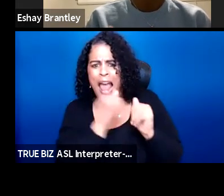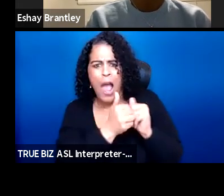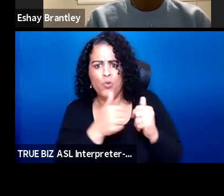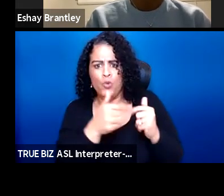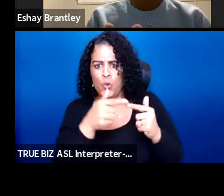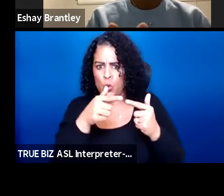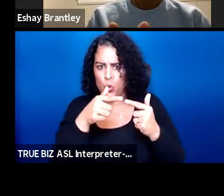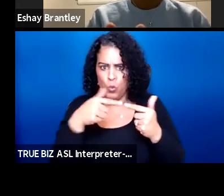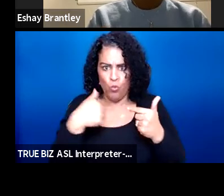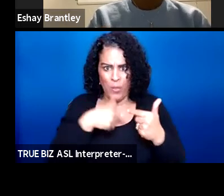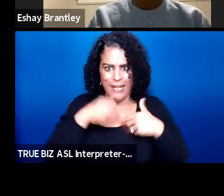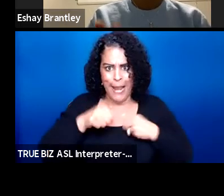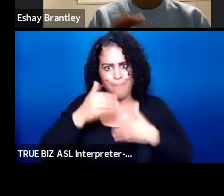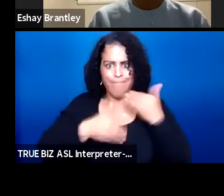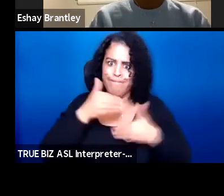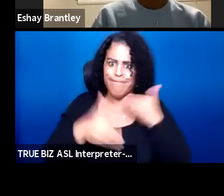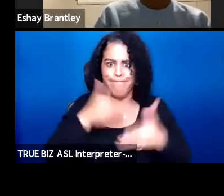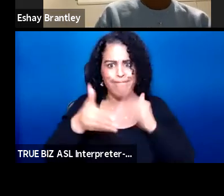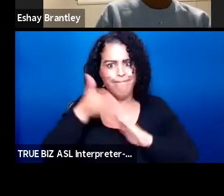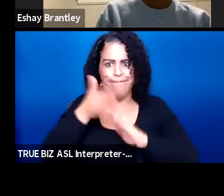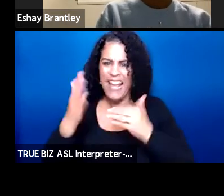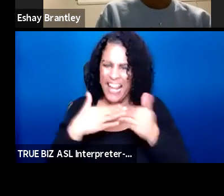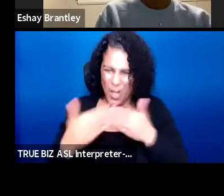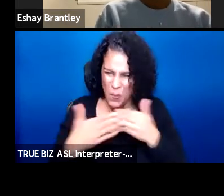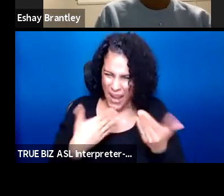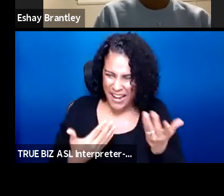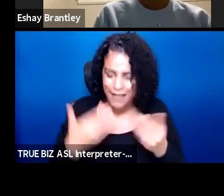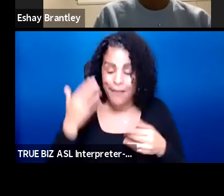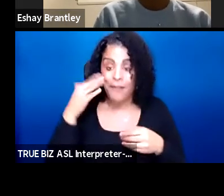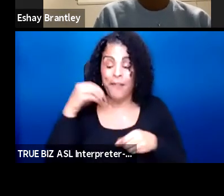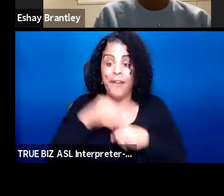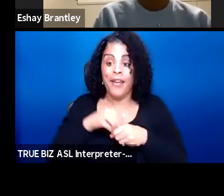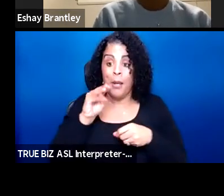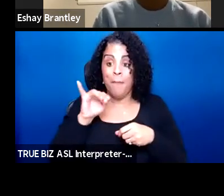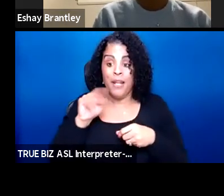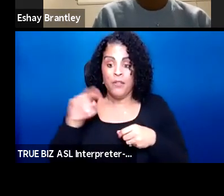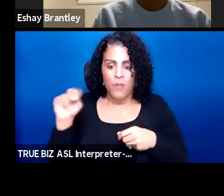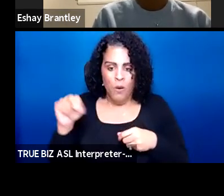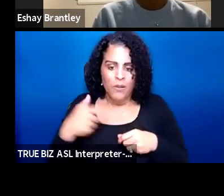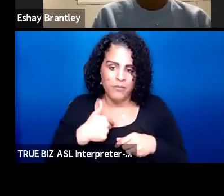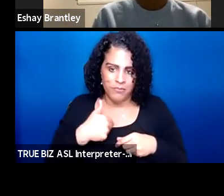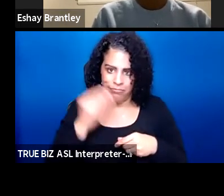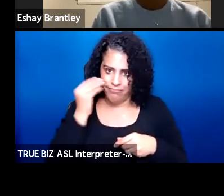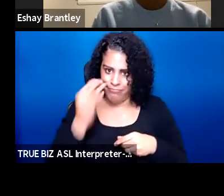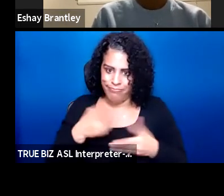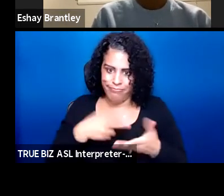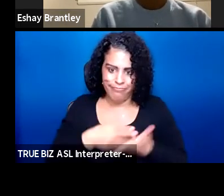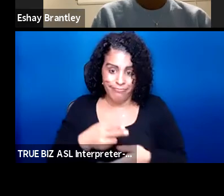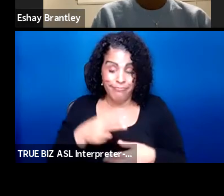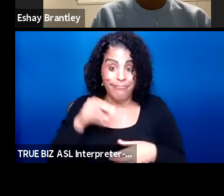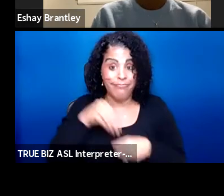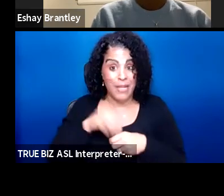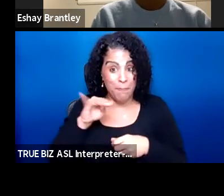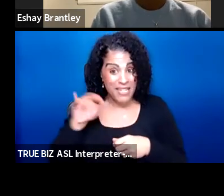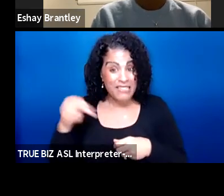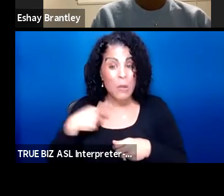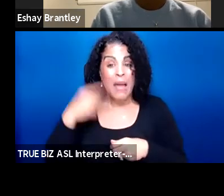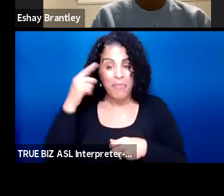ourselves? You know, because I mean, in Minnesota, I mean, I'm going to say in Minnesota, I think there are